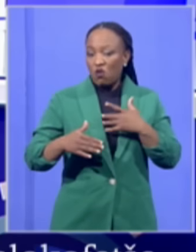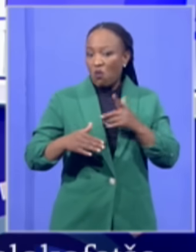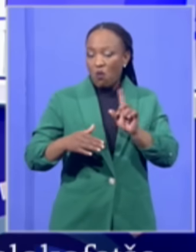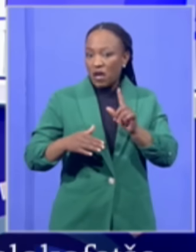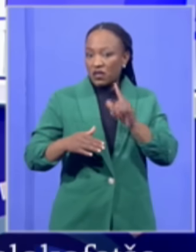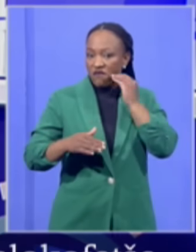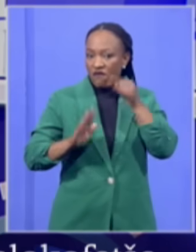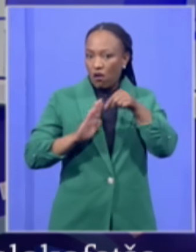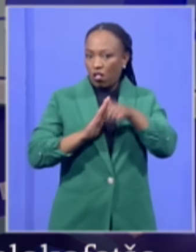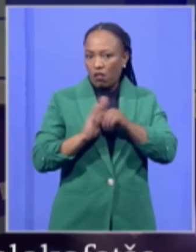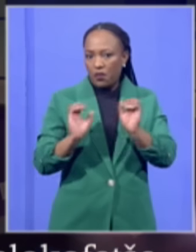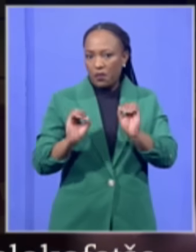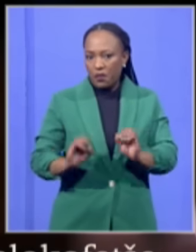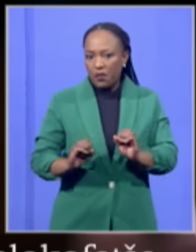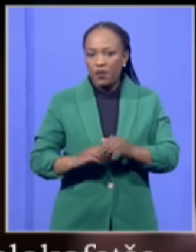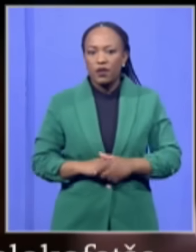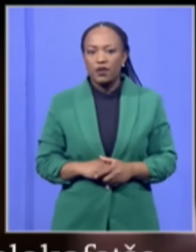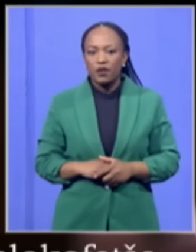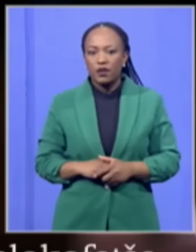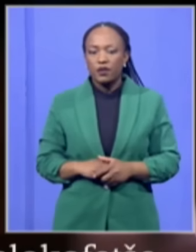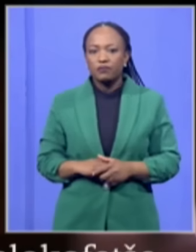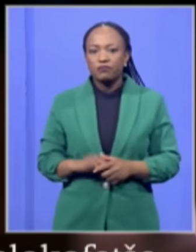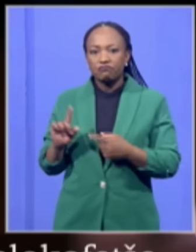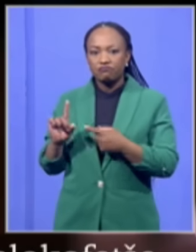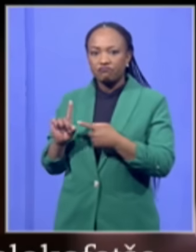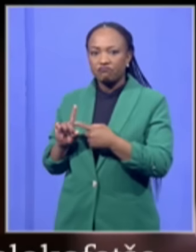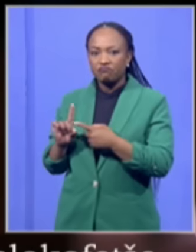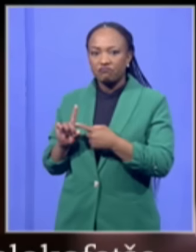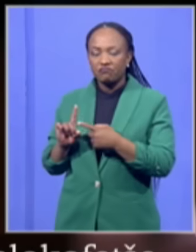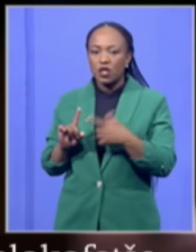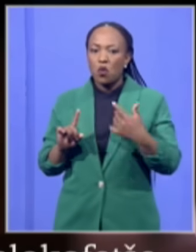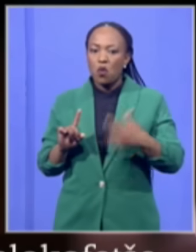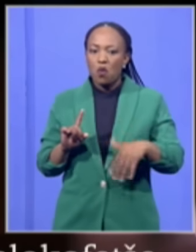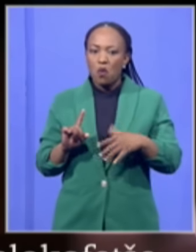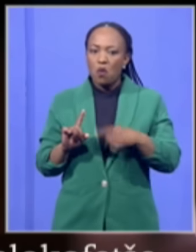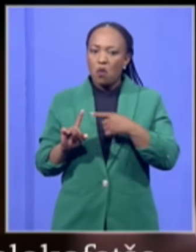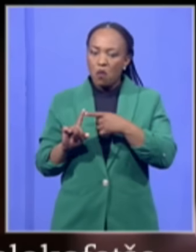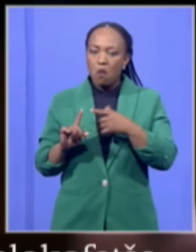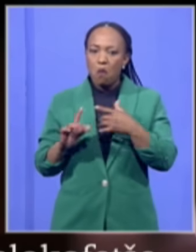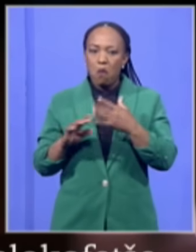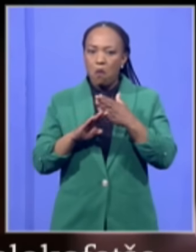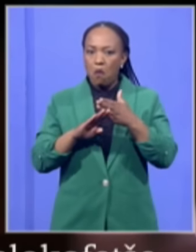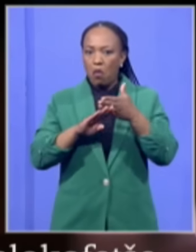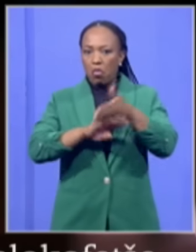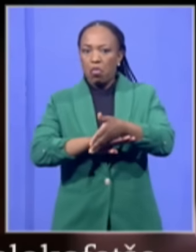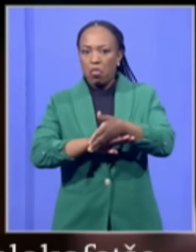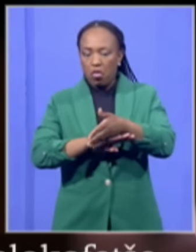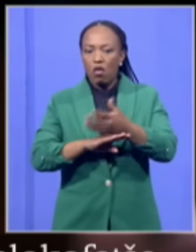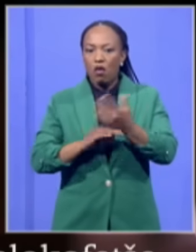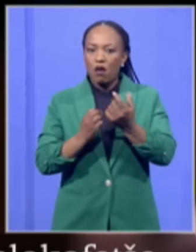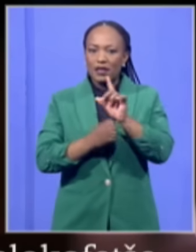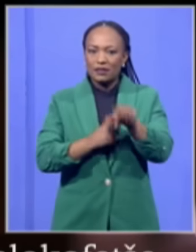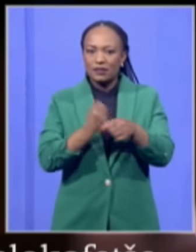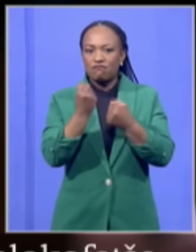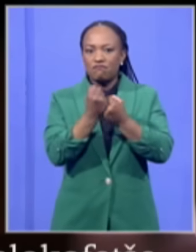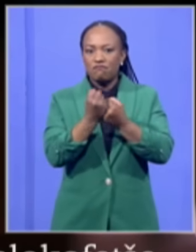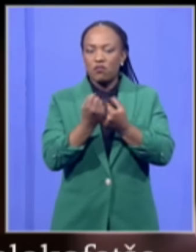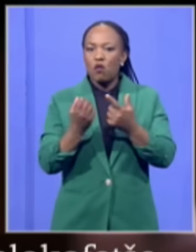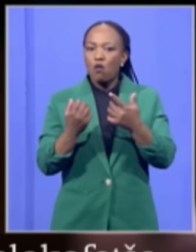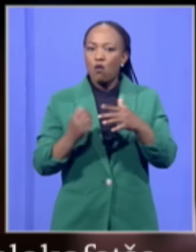gagwe. Mehleng ya gagwe bjalo ka kapa go tša thero Swaggart o be a na le balatedi ba go akanyetša